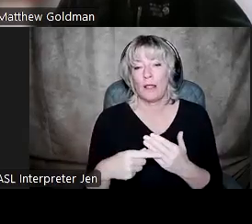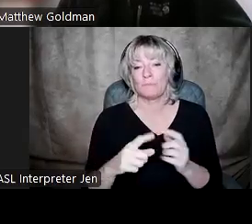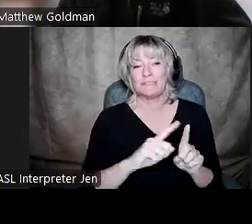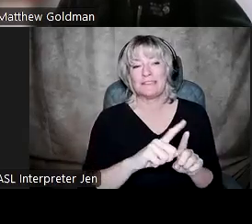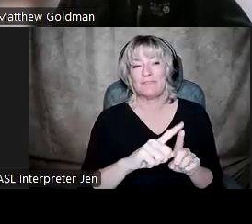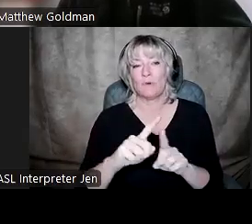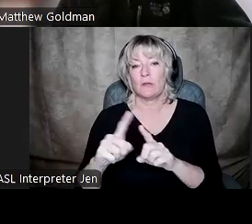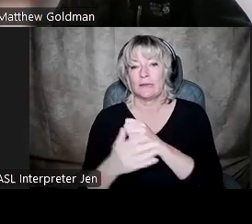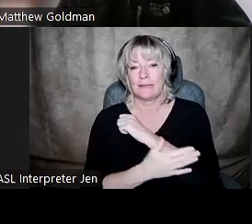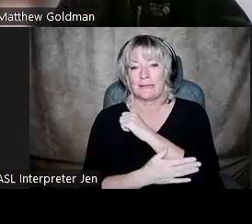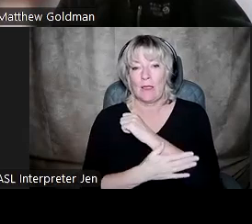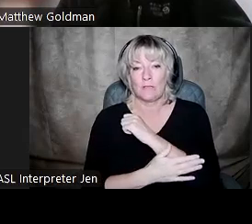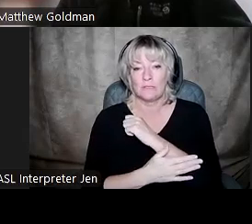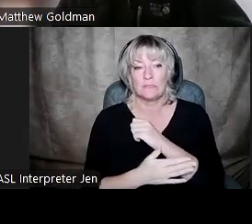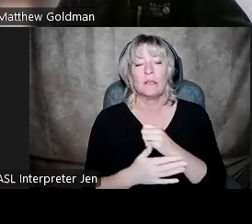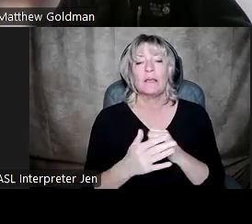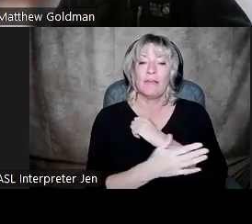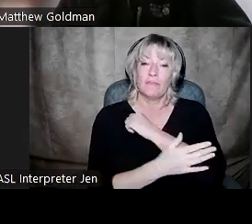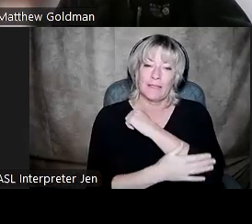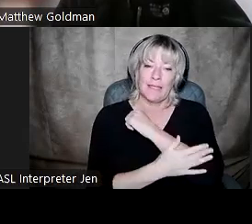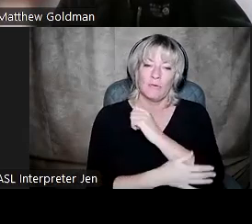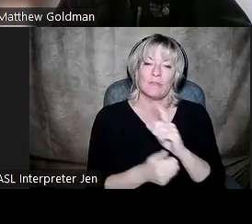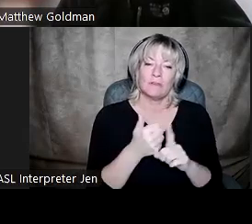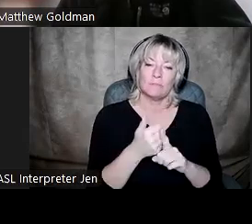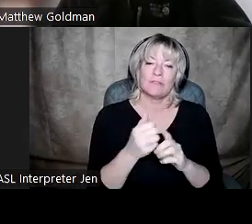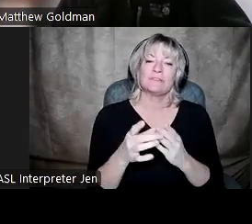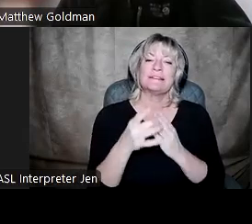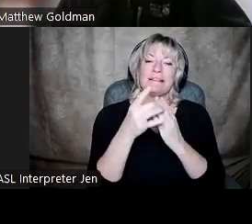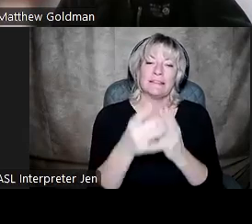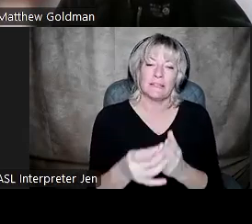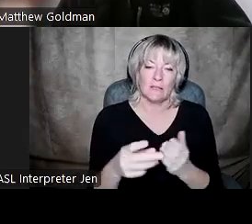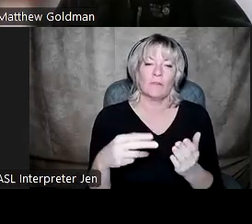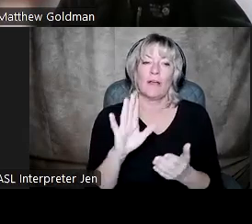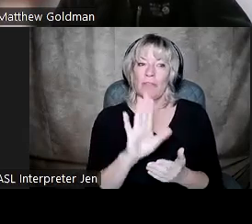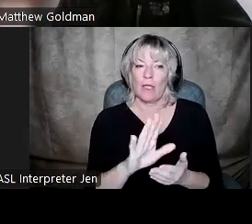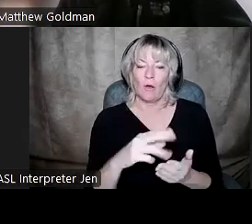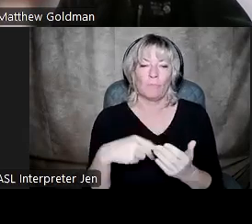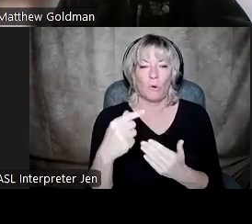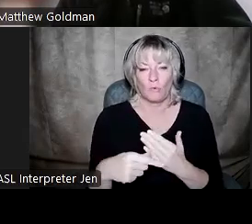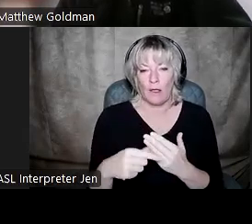counties really getting to lead the type of program that they were implementing, doing so,